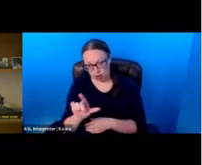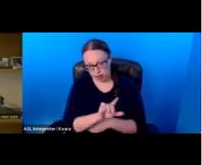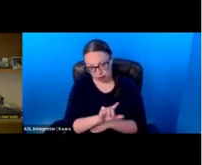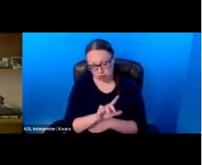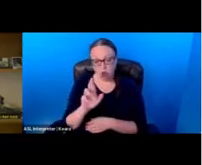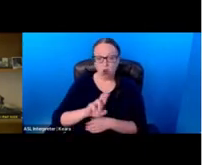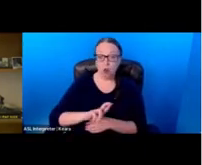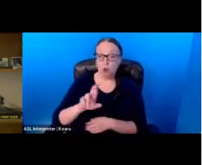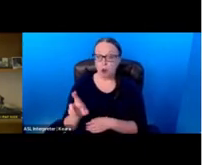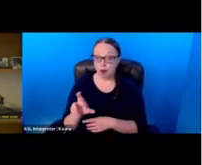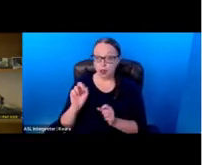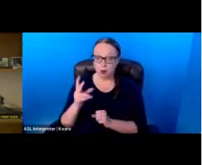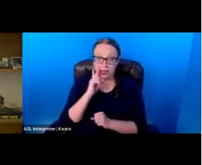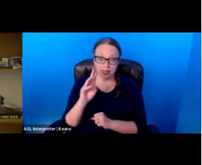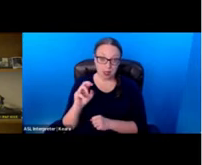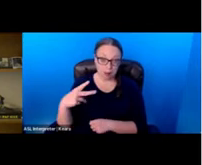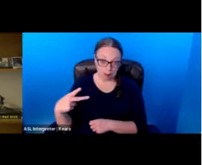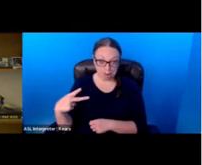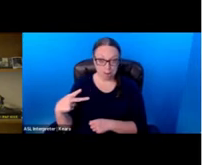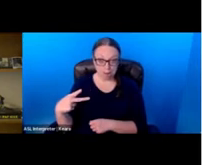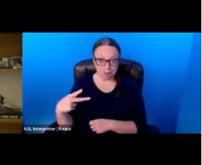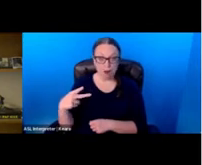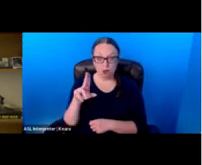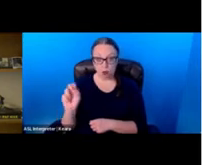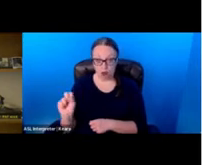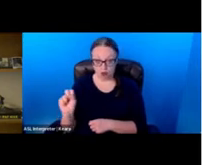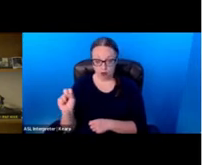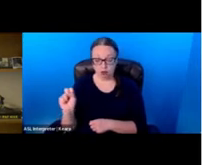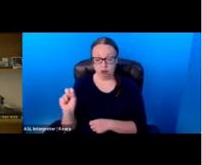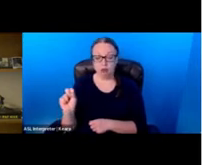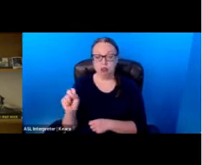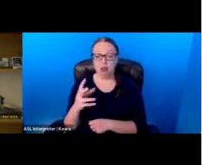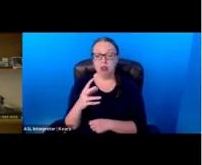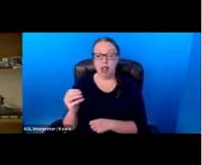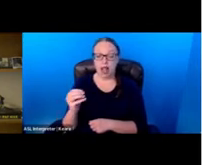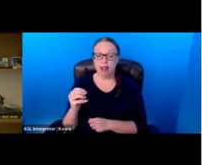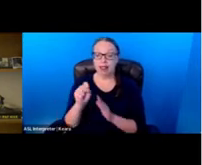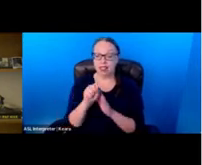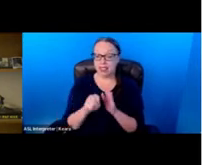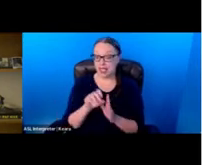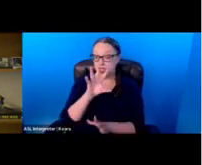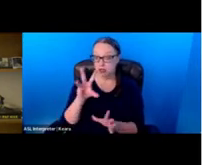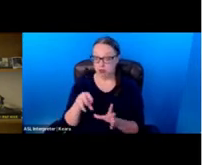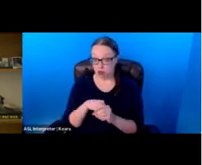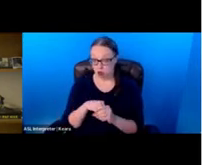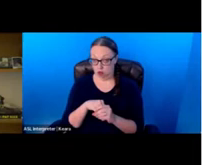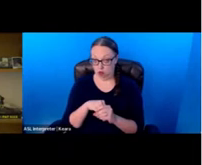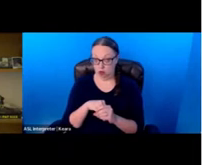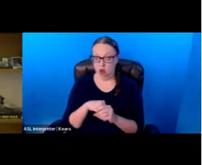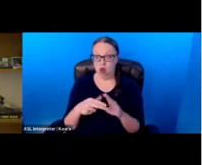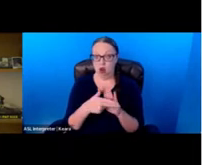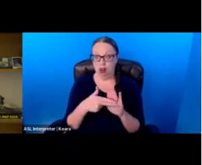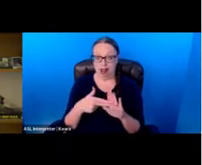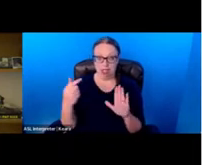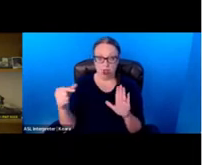side of the screen is a map of the United States. And the states that participated in this survey are highlighted